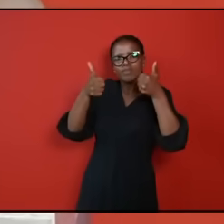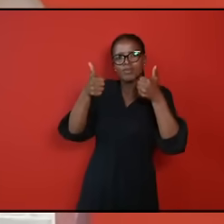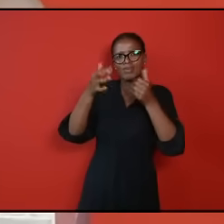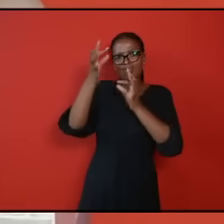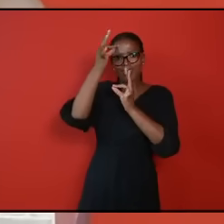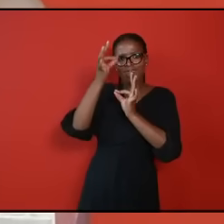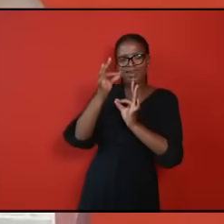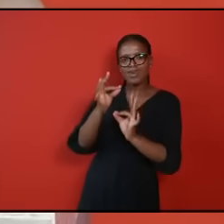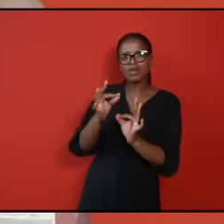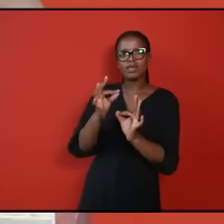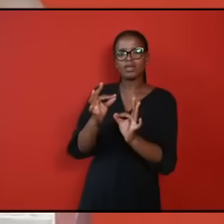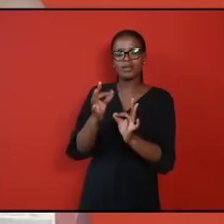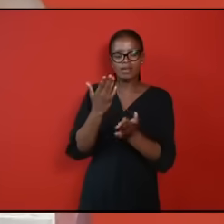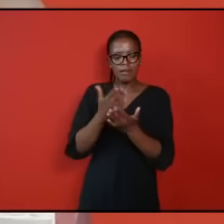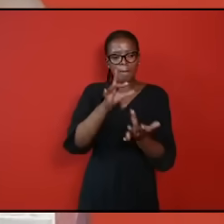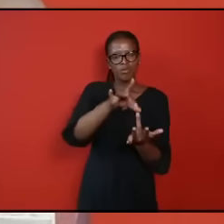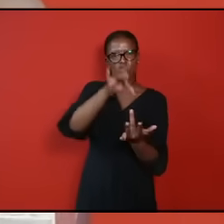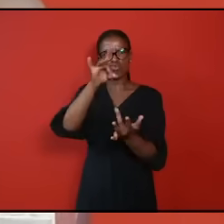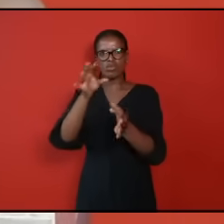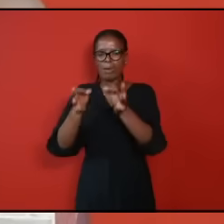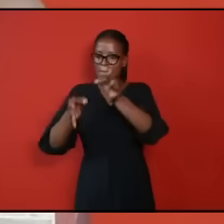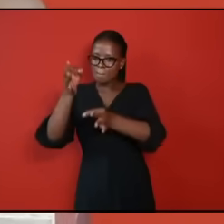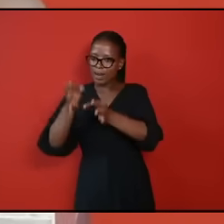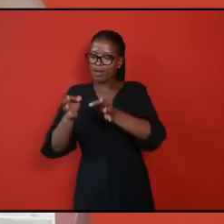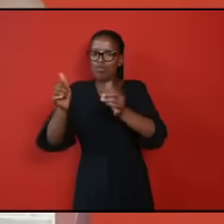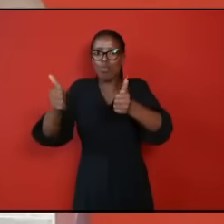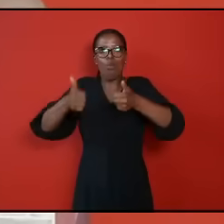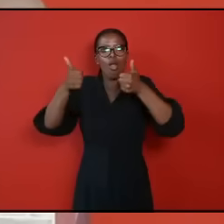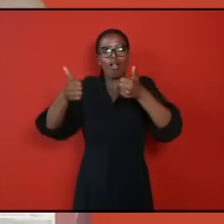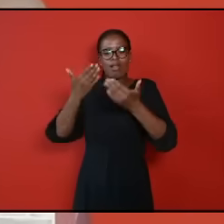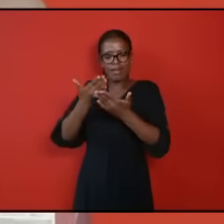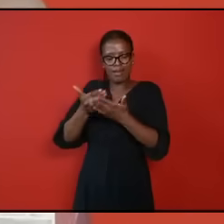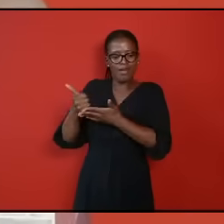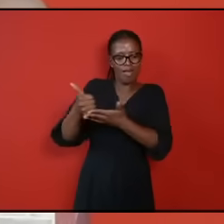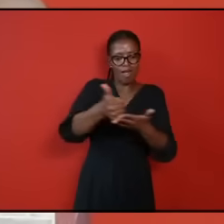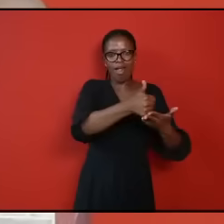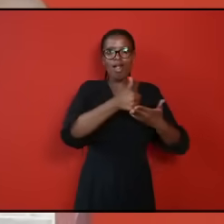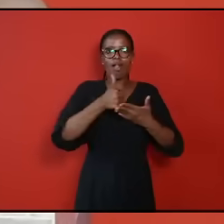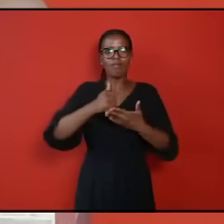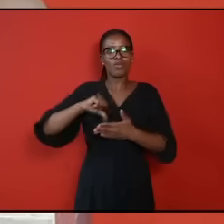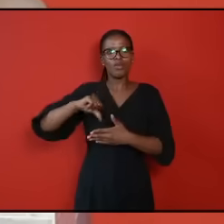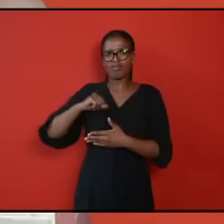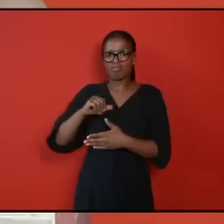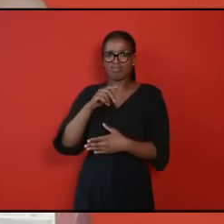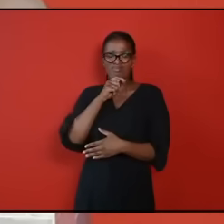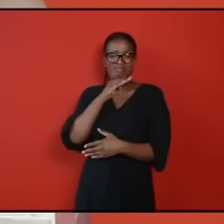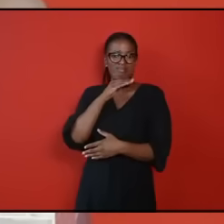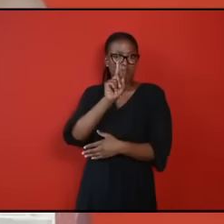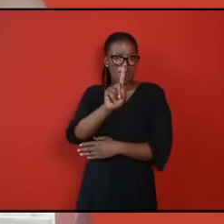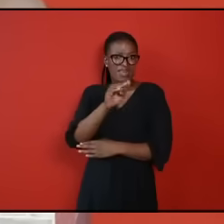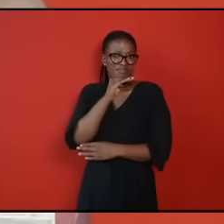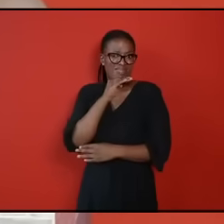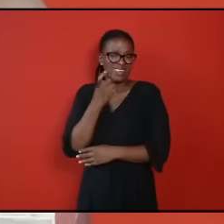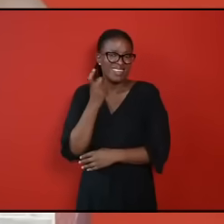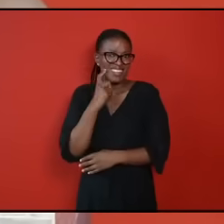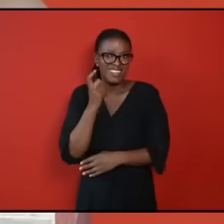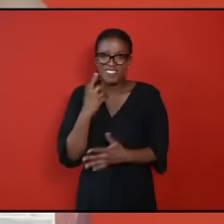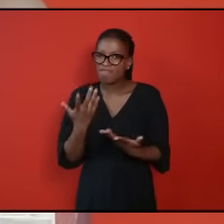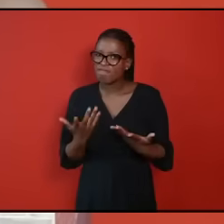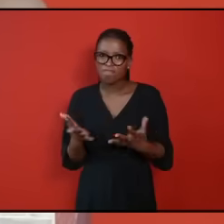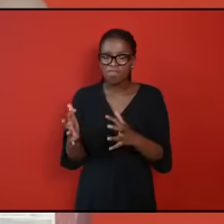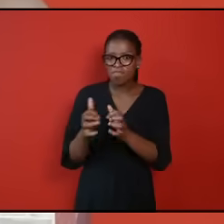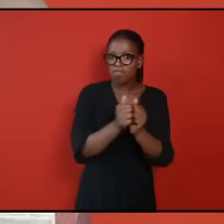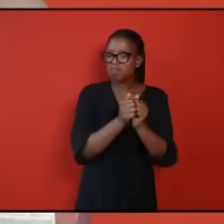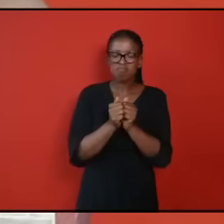choose a particular party which will govern that municipality. It's not an easy thing, coalition, and I